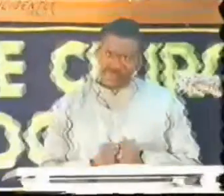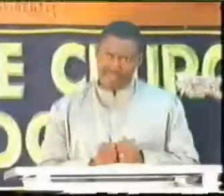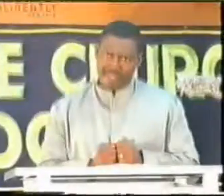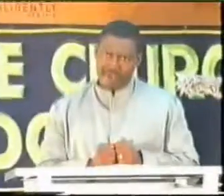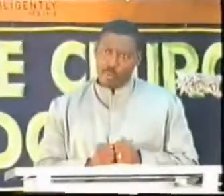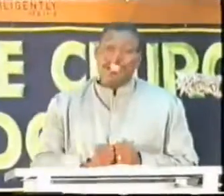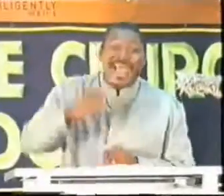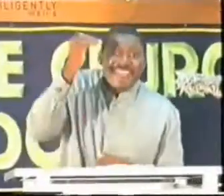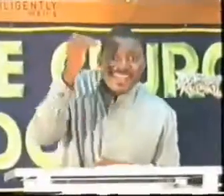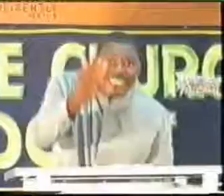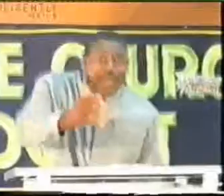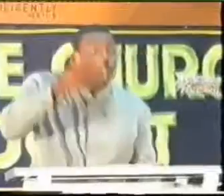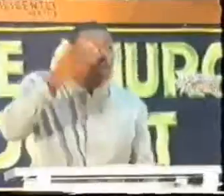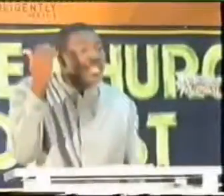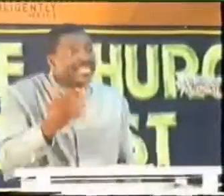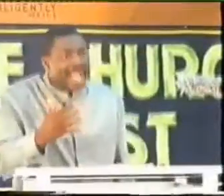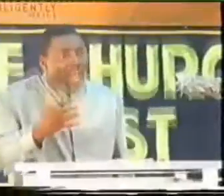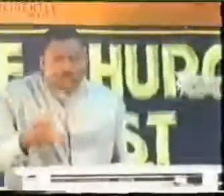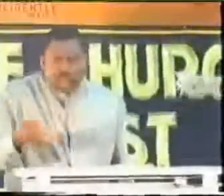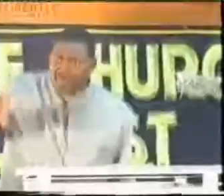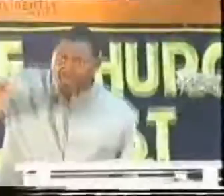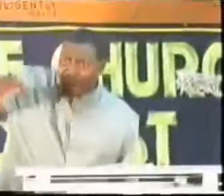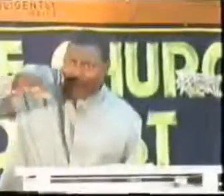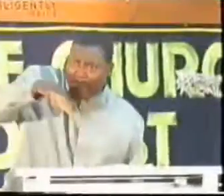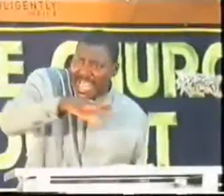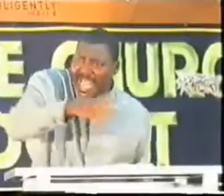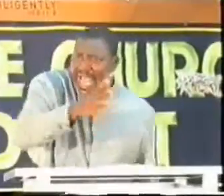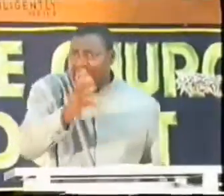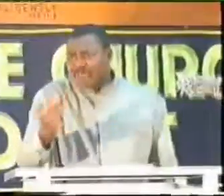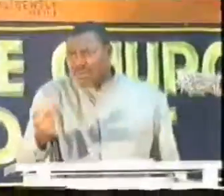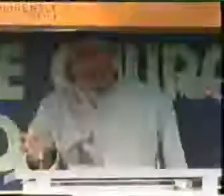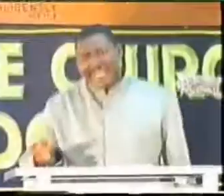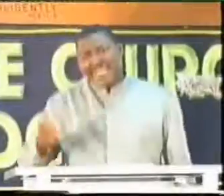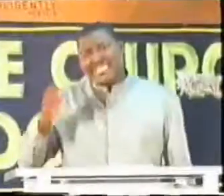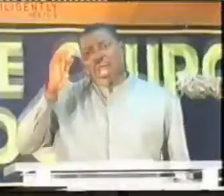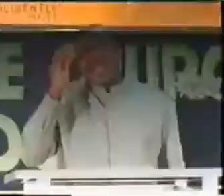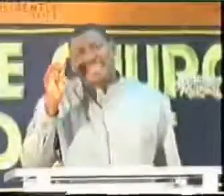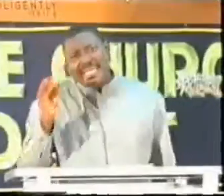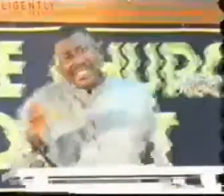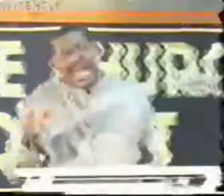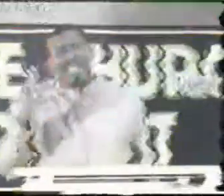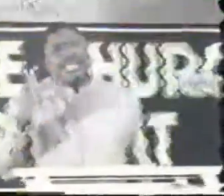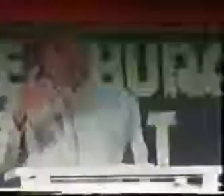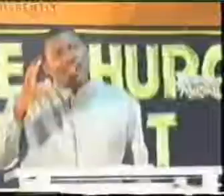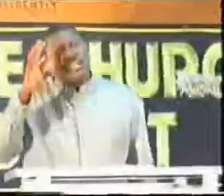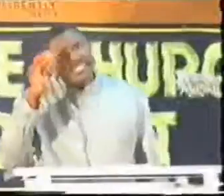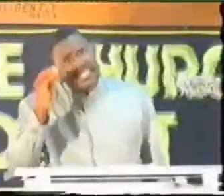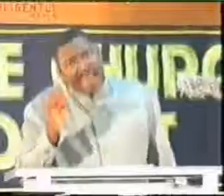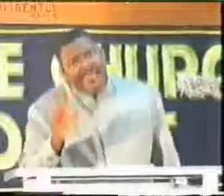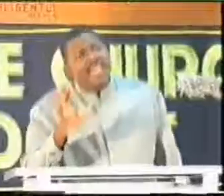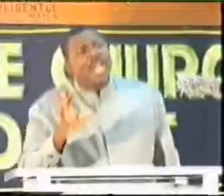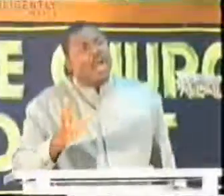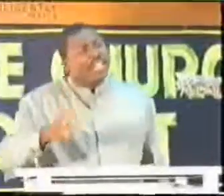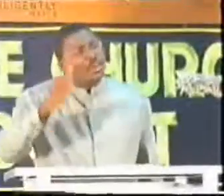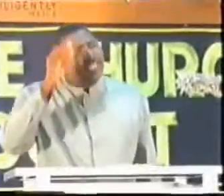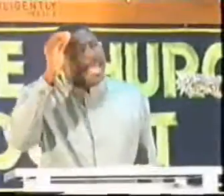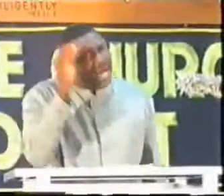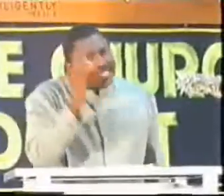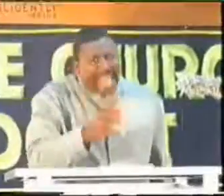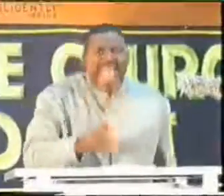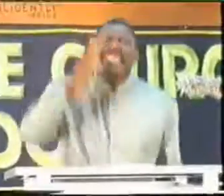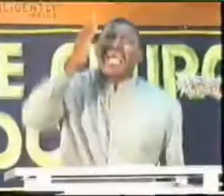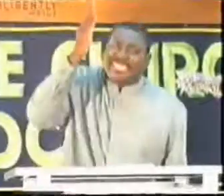unipano. When you are ready, say we kuti sika. Oso fobe fa kwe biya so. Ne jese. Collection bi kain. Collection oti e bien. Collection